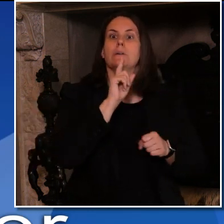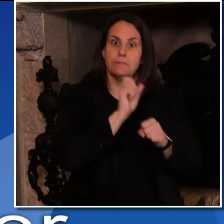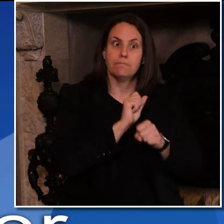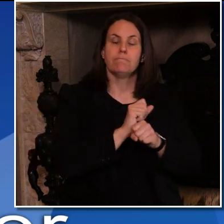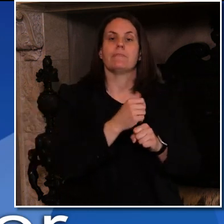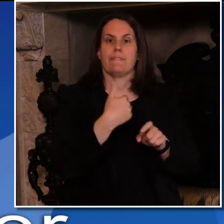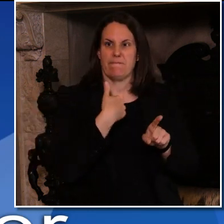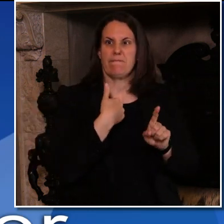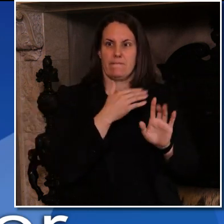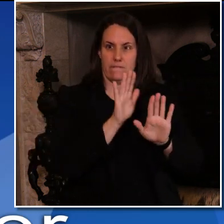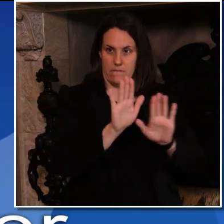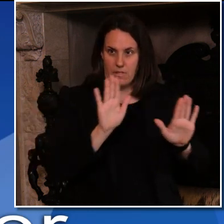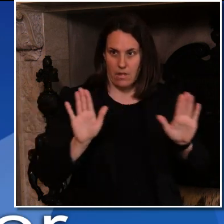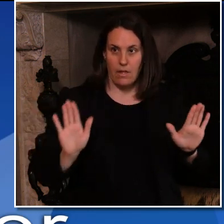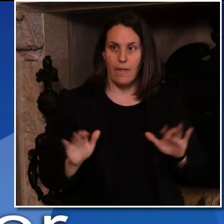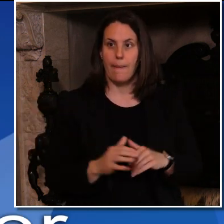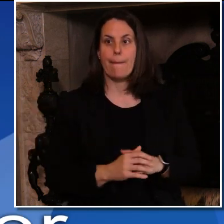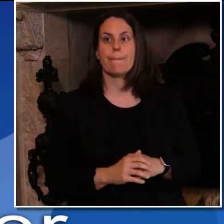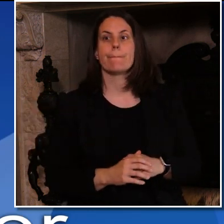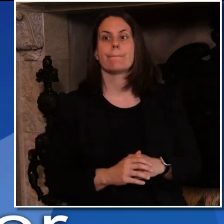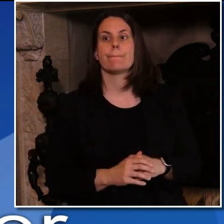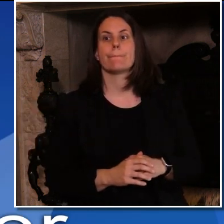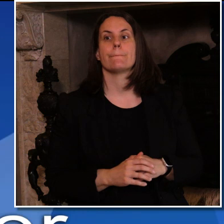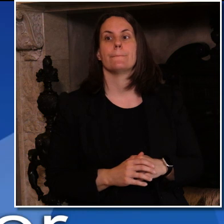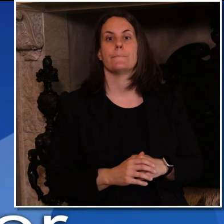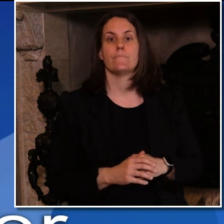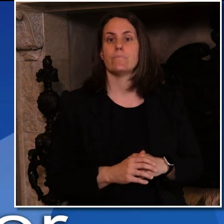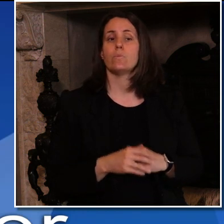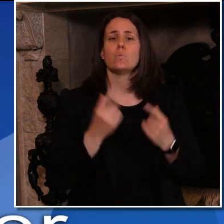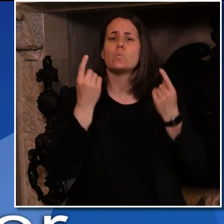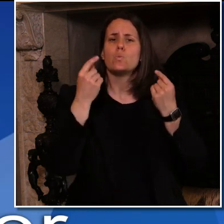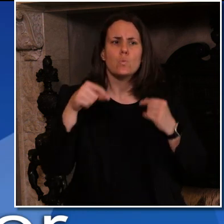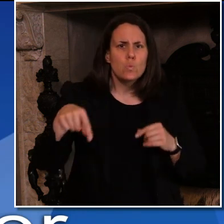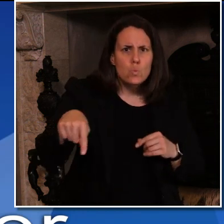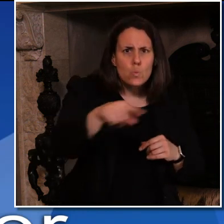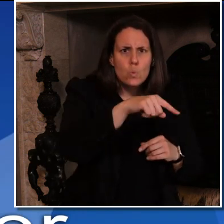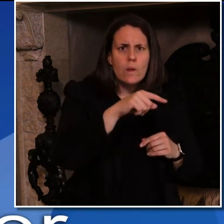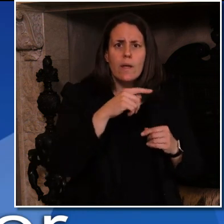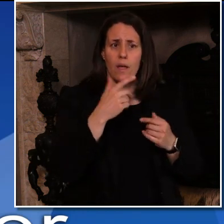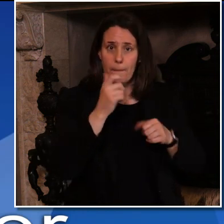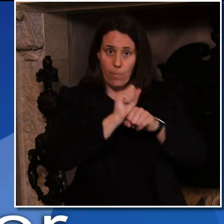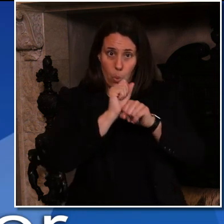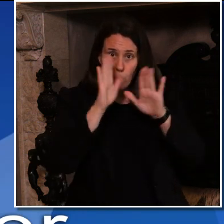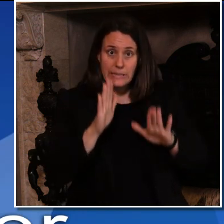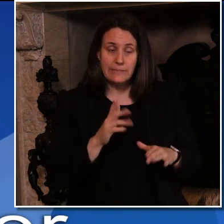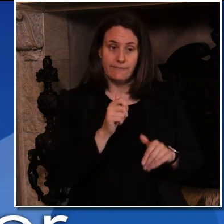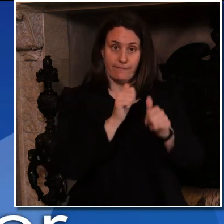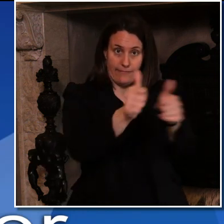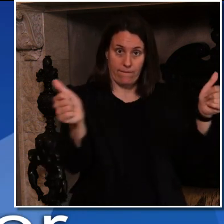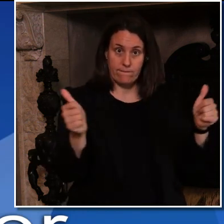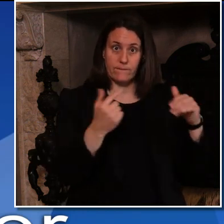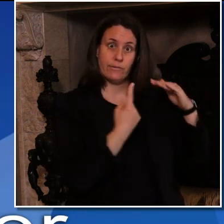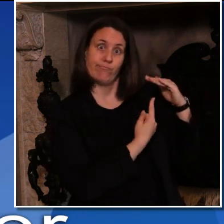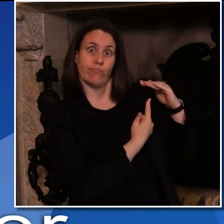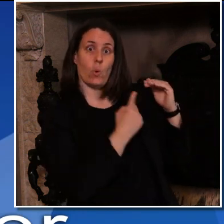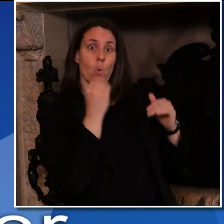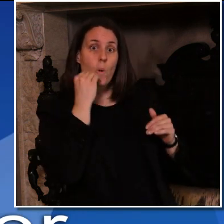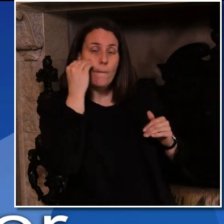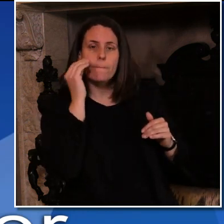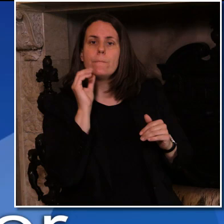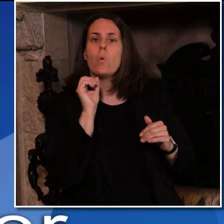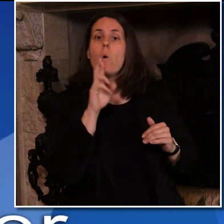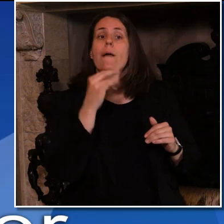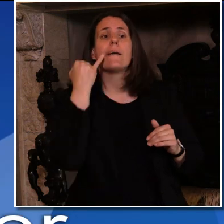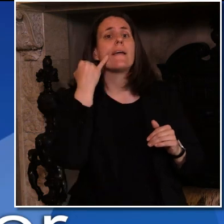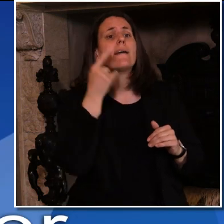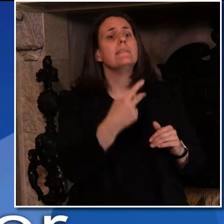being required to self-isolate in their homes? If not, is there going to be maybe an isolation center set up to kind of break